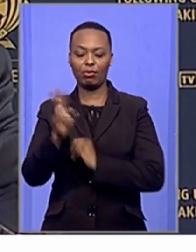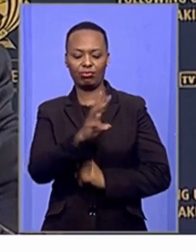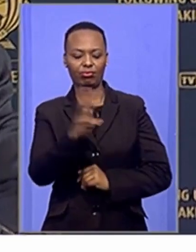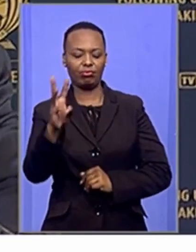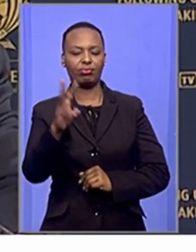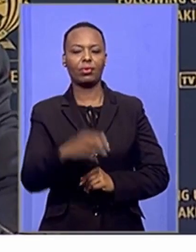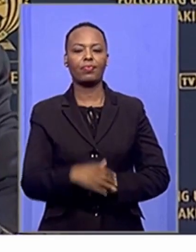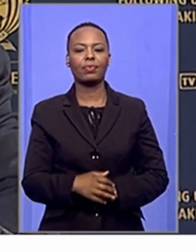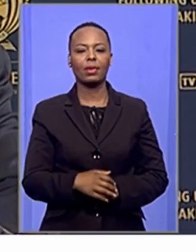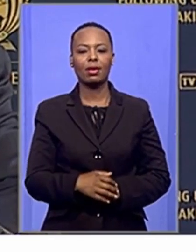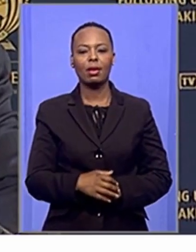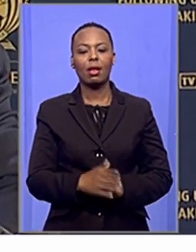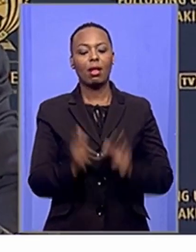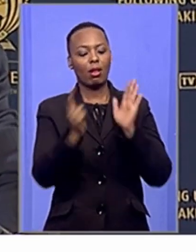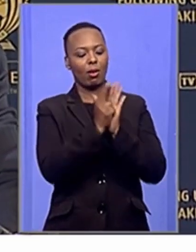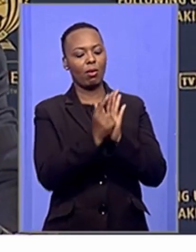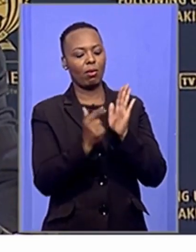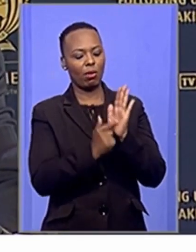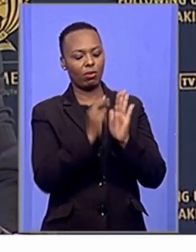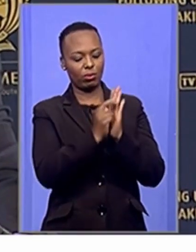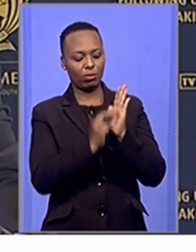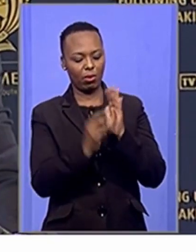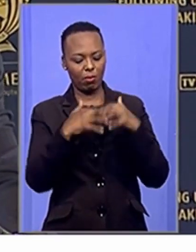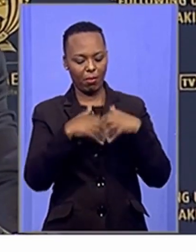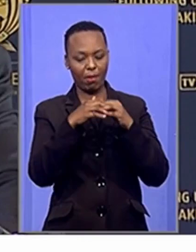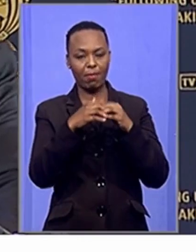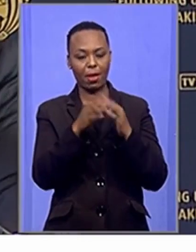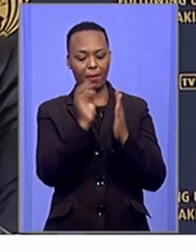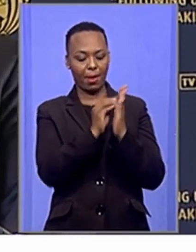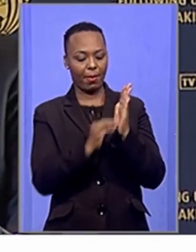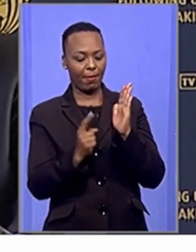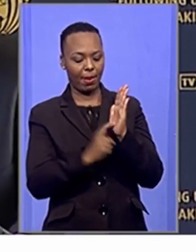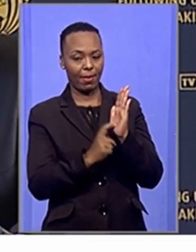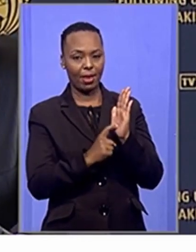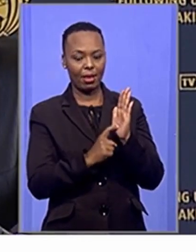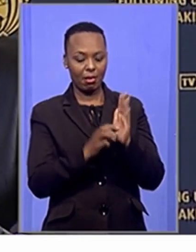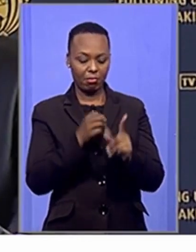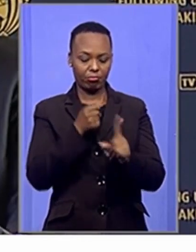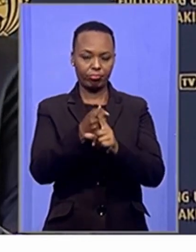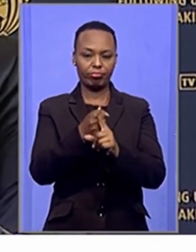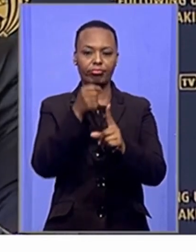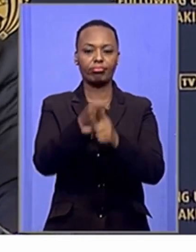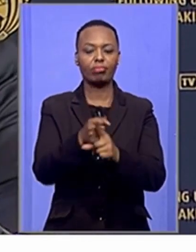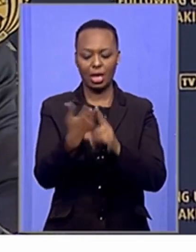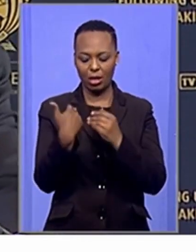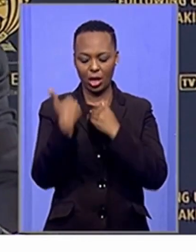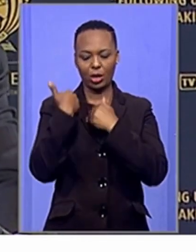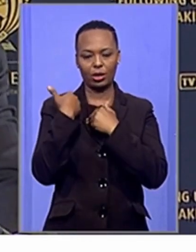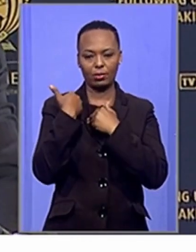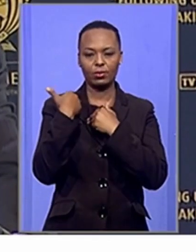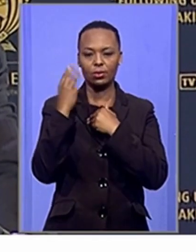laws that we are putting in place, laws that are going to enhance